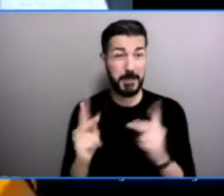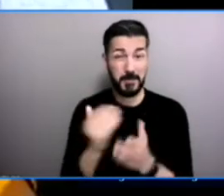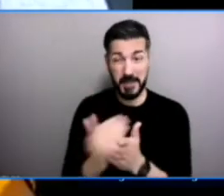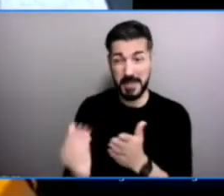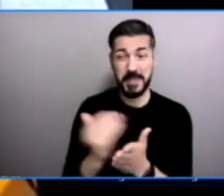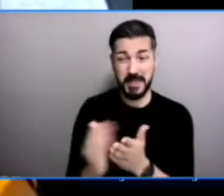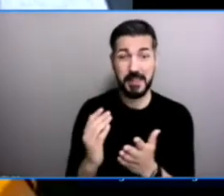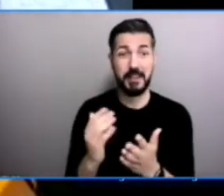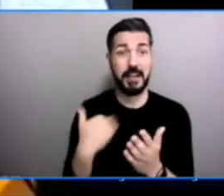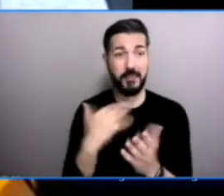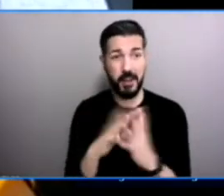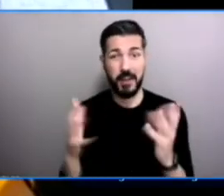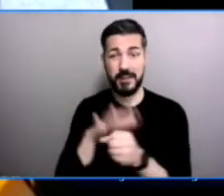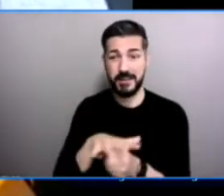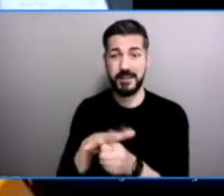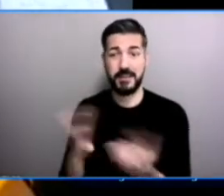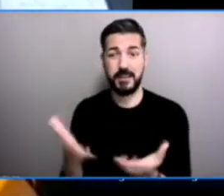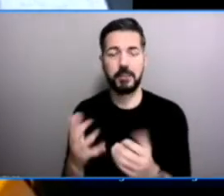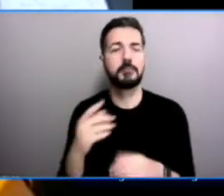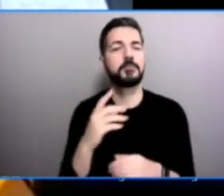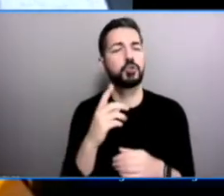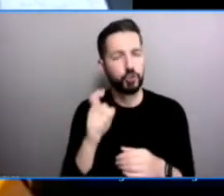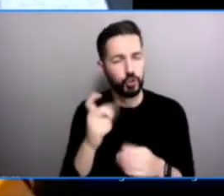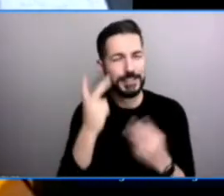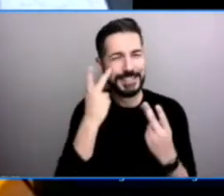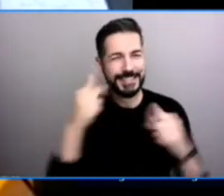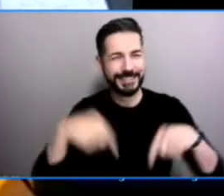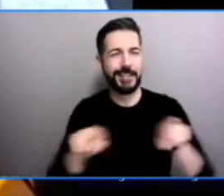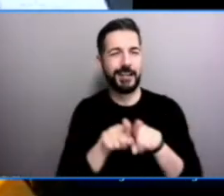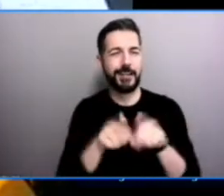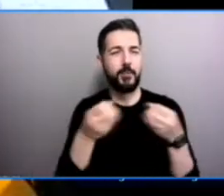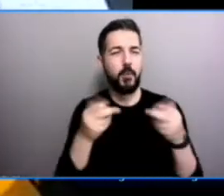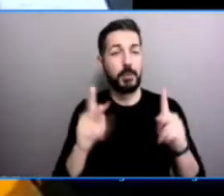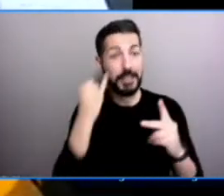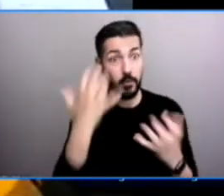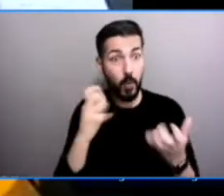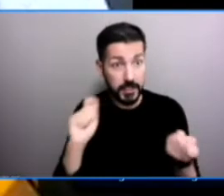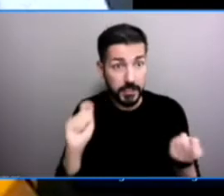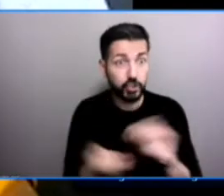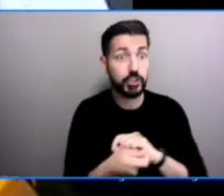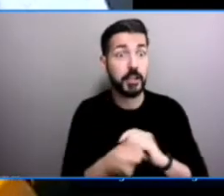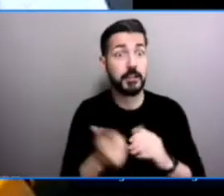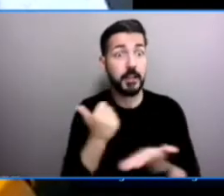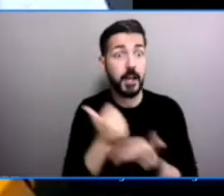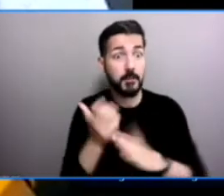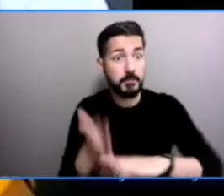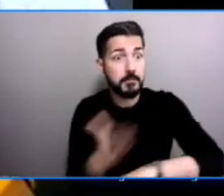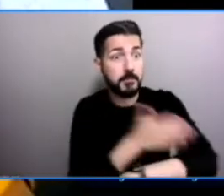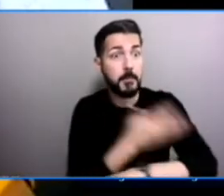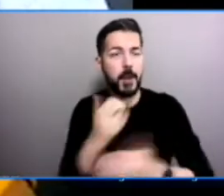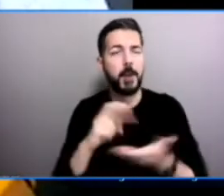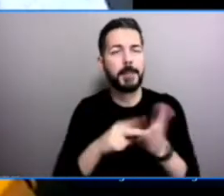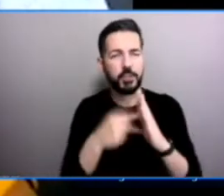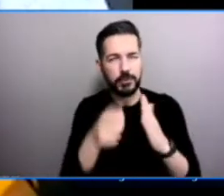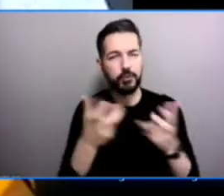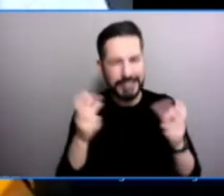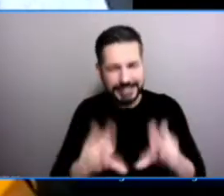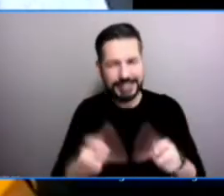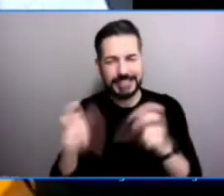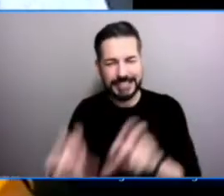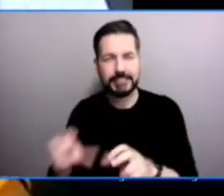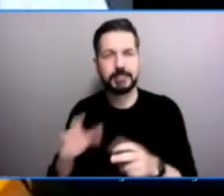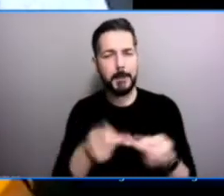I've spent a lot of time trying to convince funders that investing in a campaign in Louisiana was not a waste of money. I